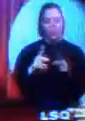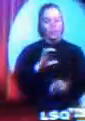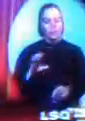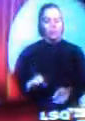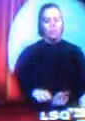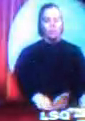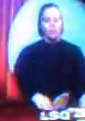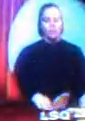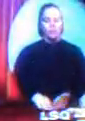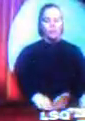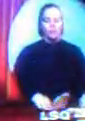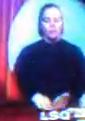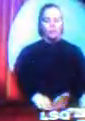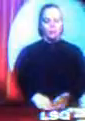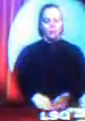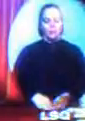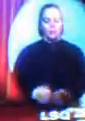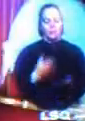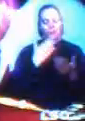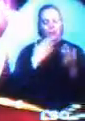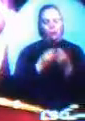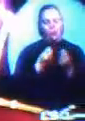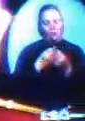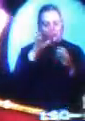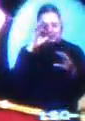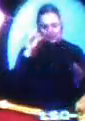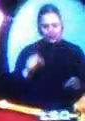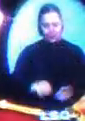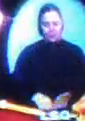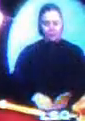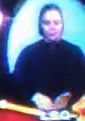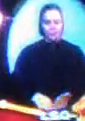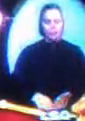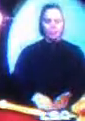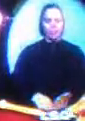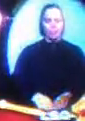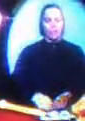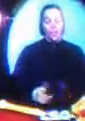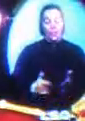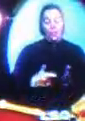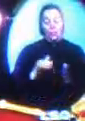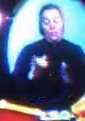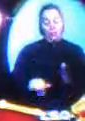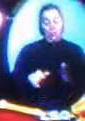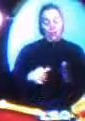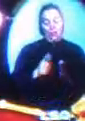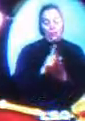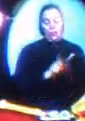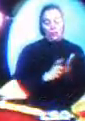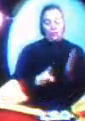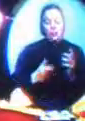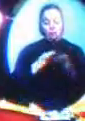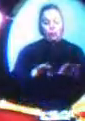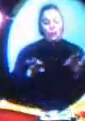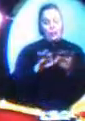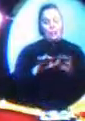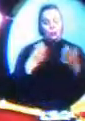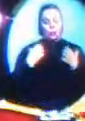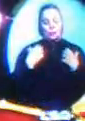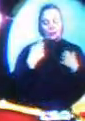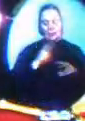The Honourable Government House Leader. Thank you very much, Mr. Speaker. This is obviously an important piece of legislation. It's before committee. We have a lot of regard for the Privacy